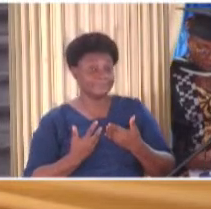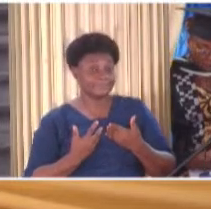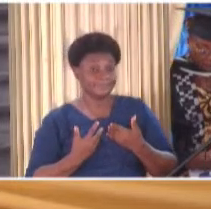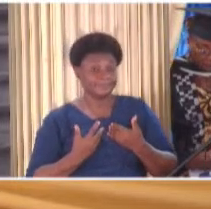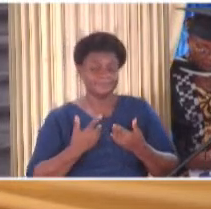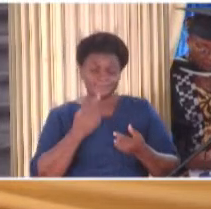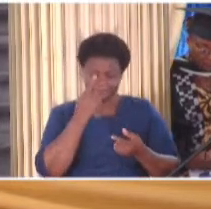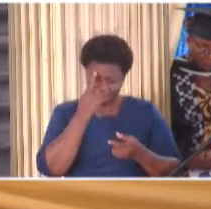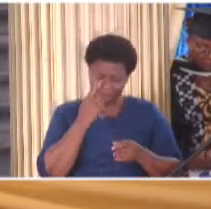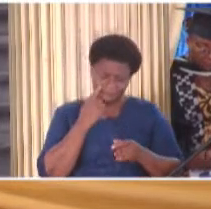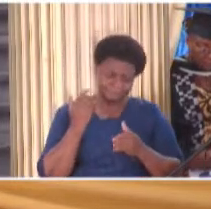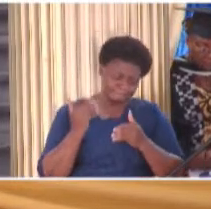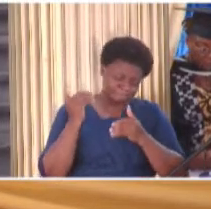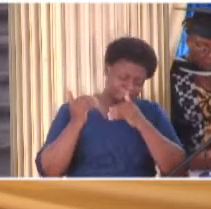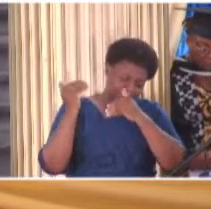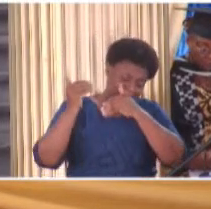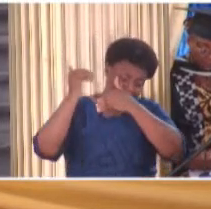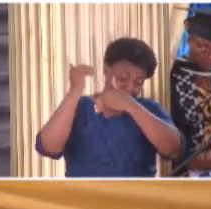to strive for more.